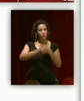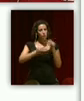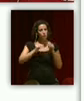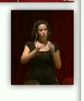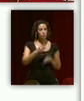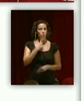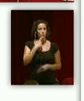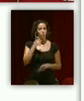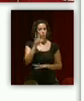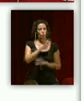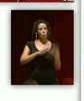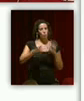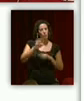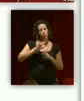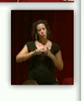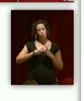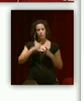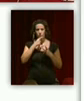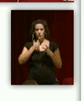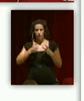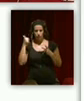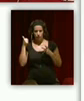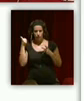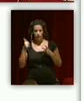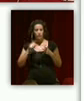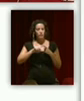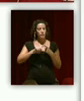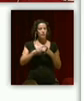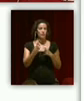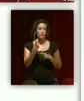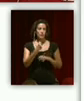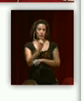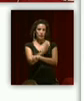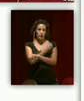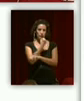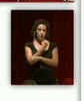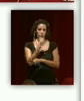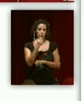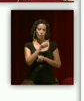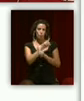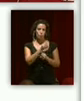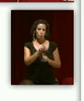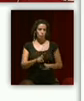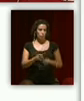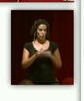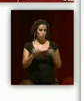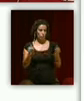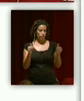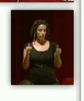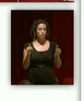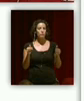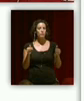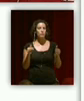Andromo.com follows a complex process. It requires registration, one initial